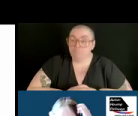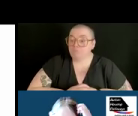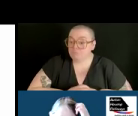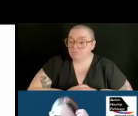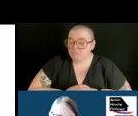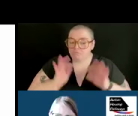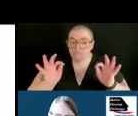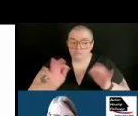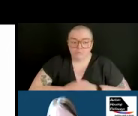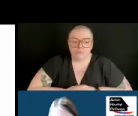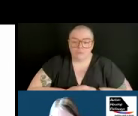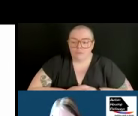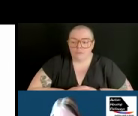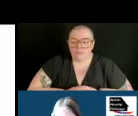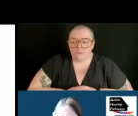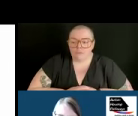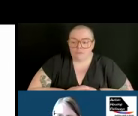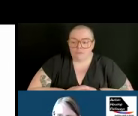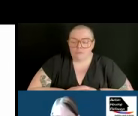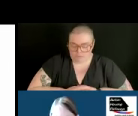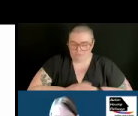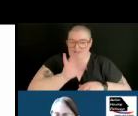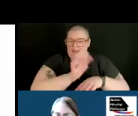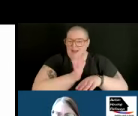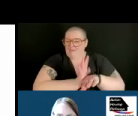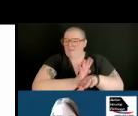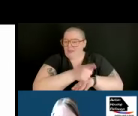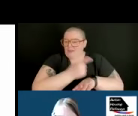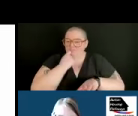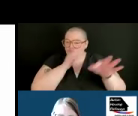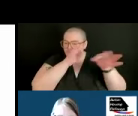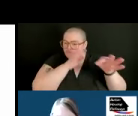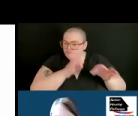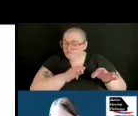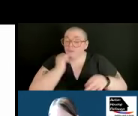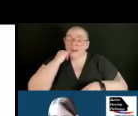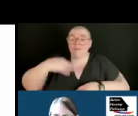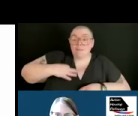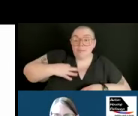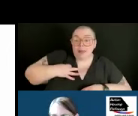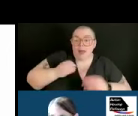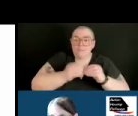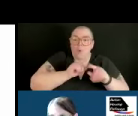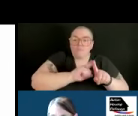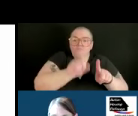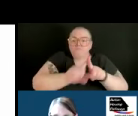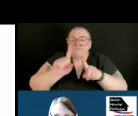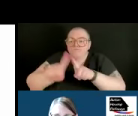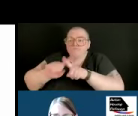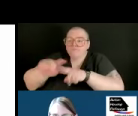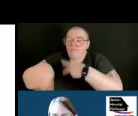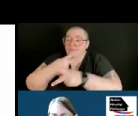Okay, so as the video indicated, when you apply for more types of housing, you're likely to get housing